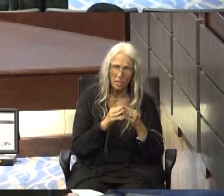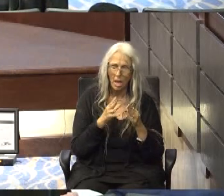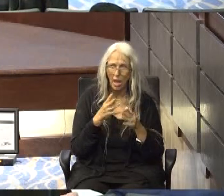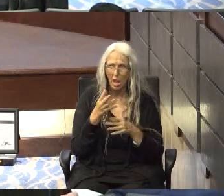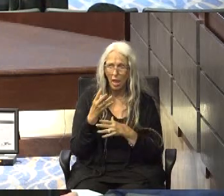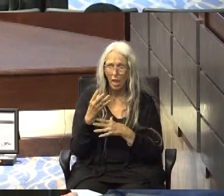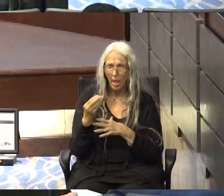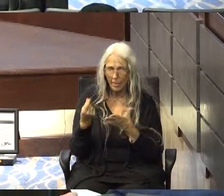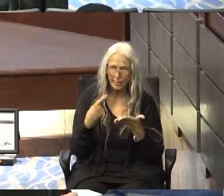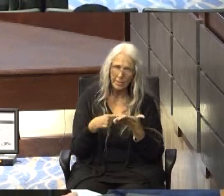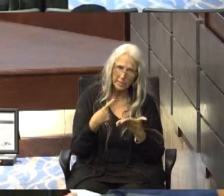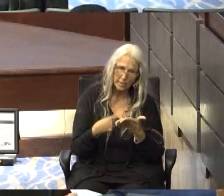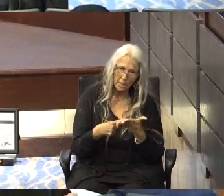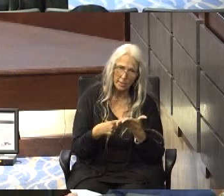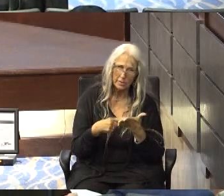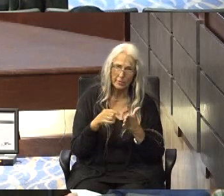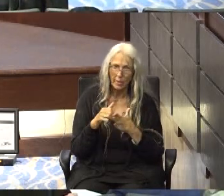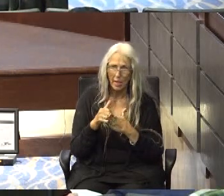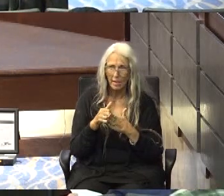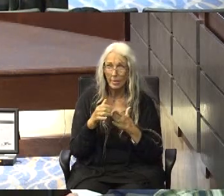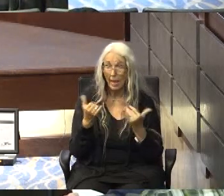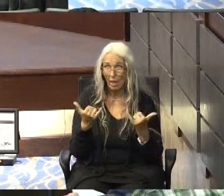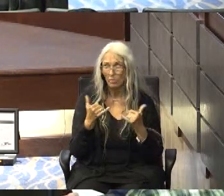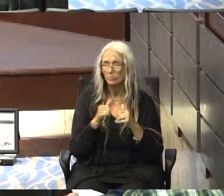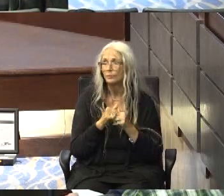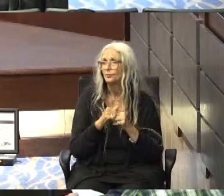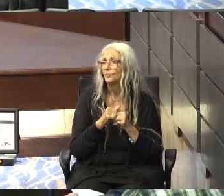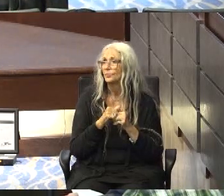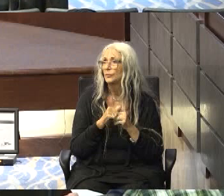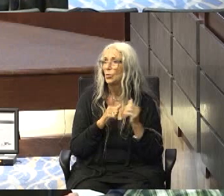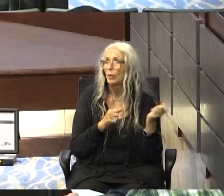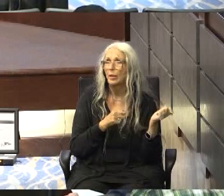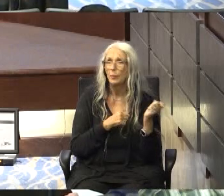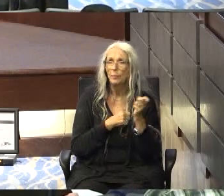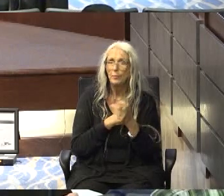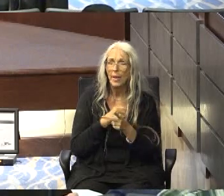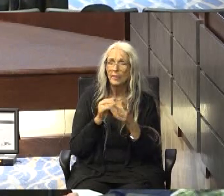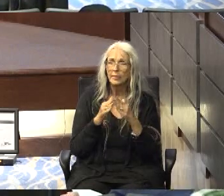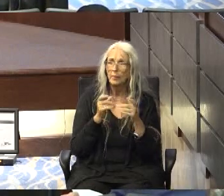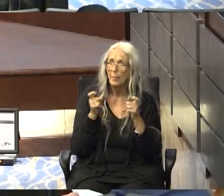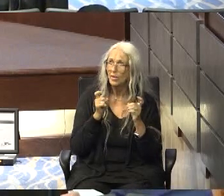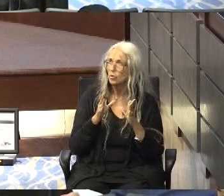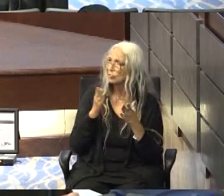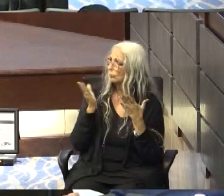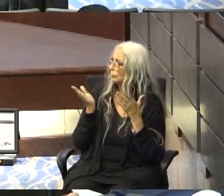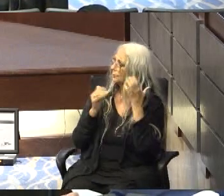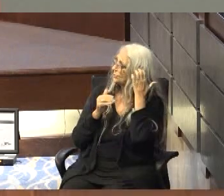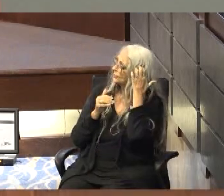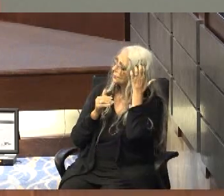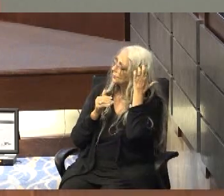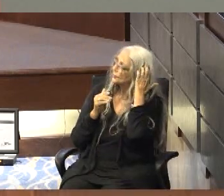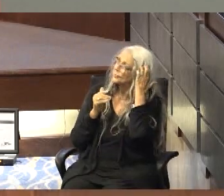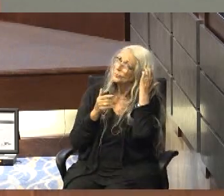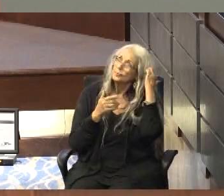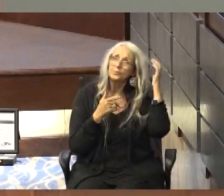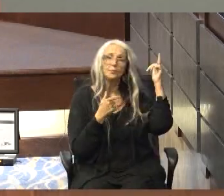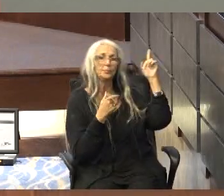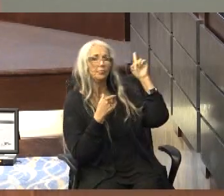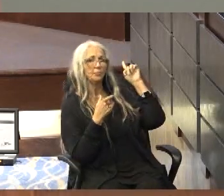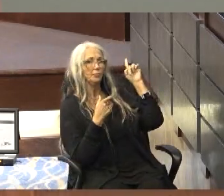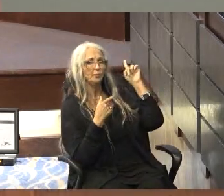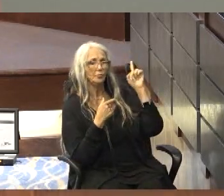and discuss those matters then. So with that, we'll hand it back over to our city manager, Bradley Ford. All right. Well, I've got